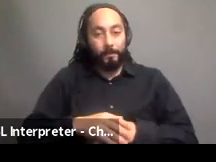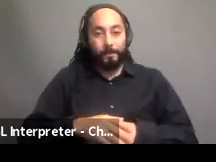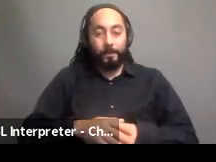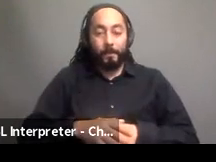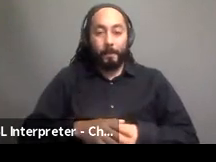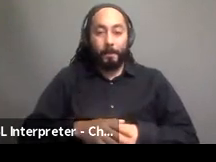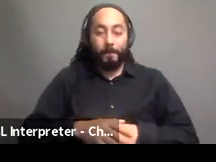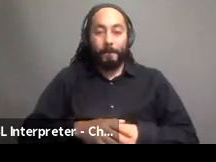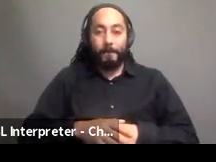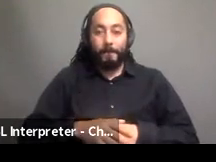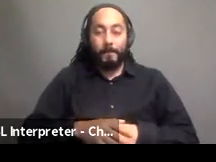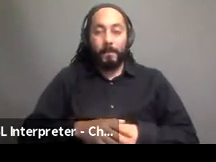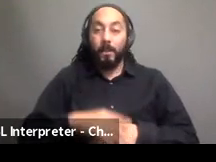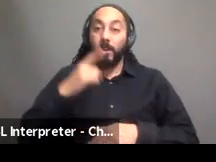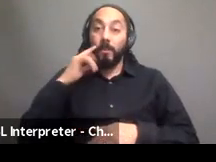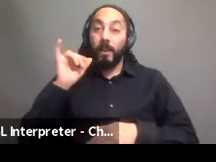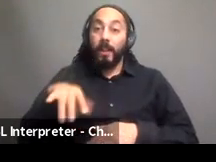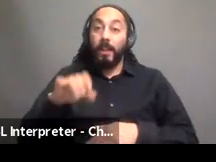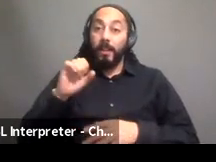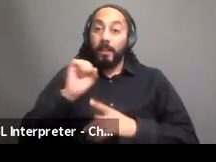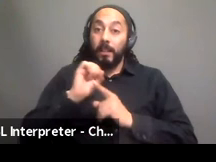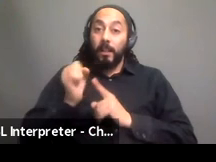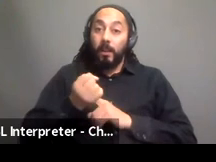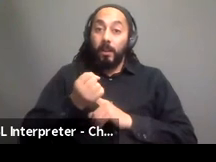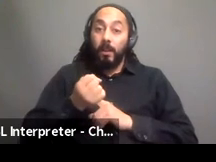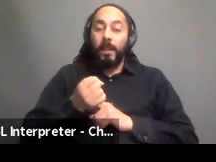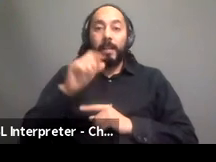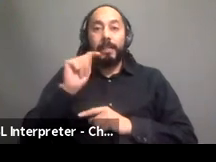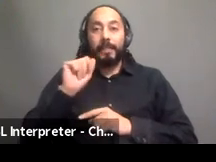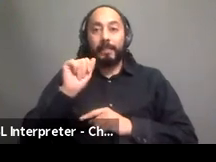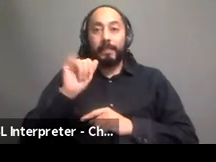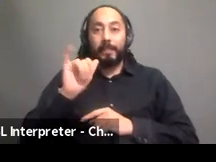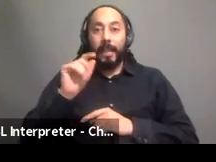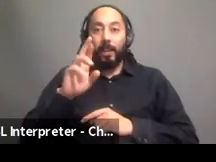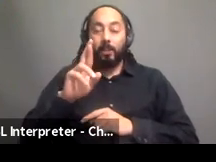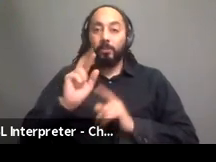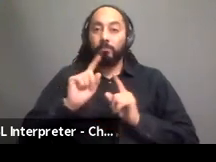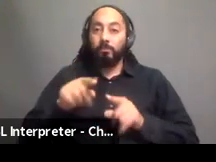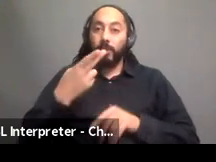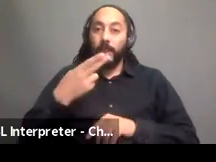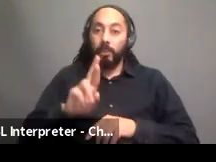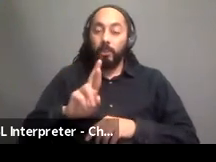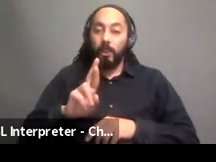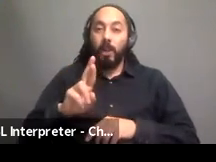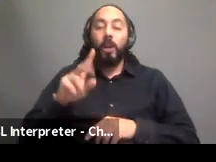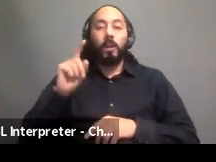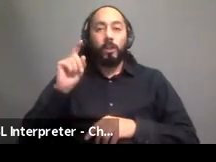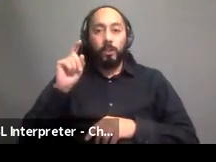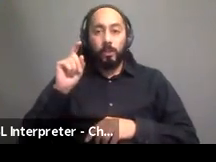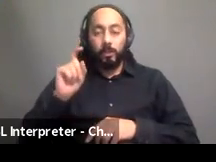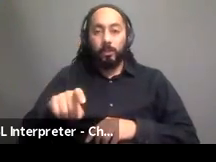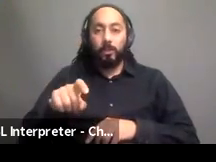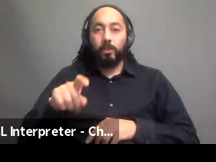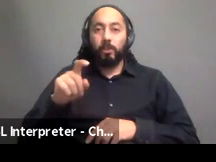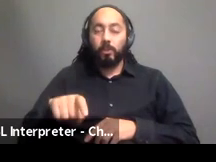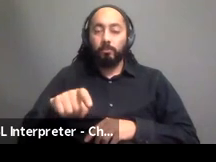that circumstance, when Taylor goes to human resources, they should be very adamant bringing up some of the safety tips, talking about the fact